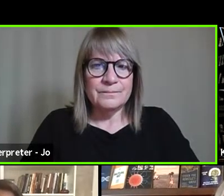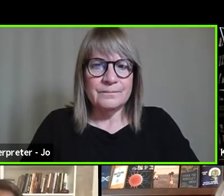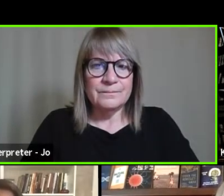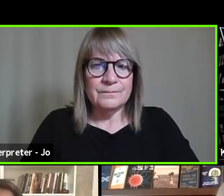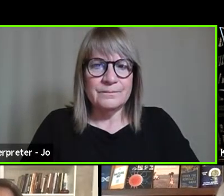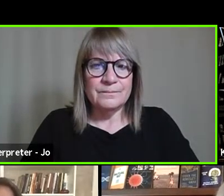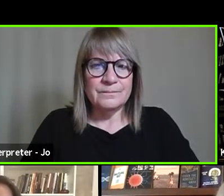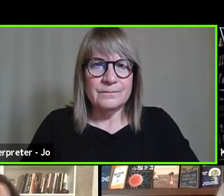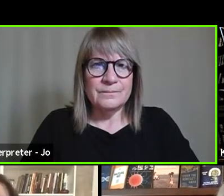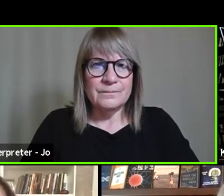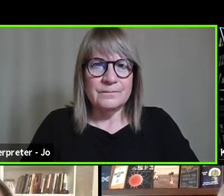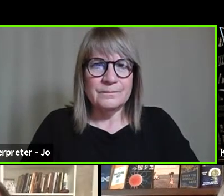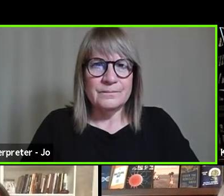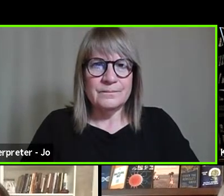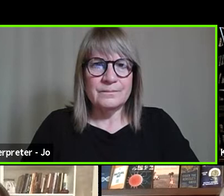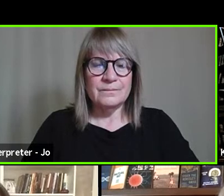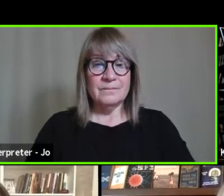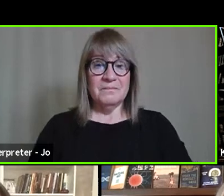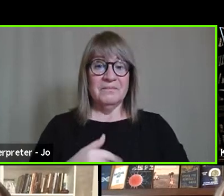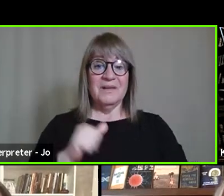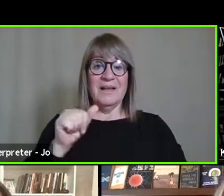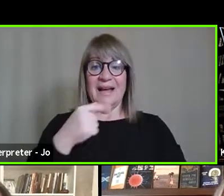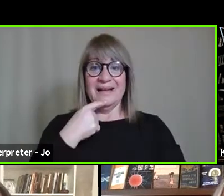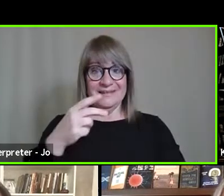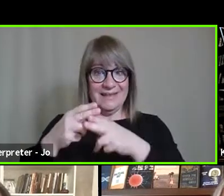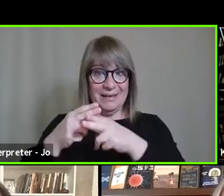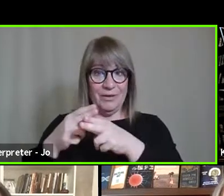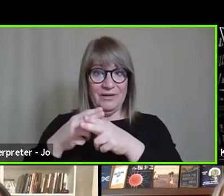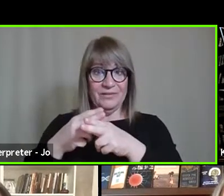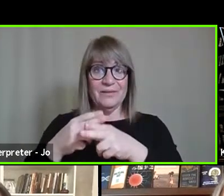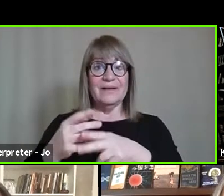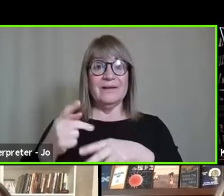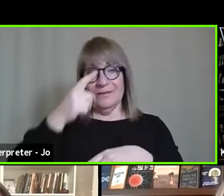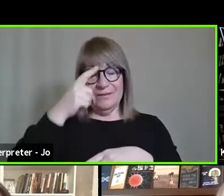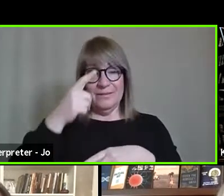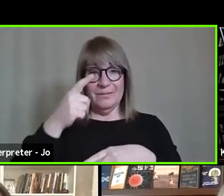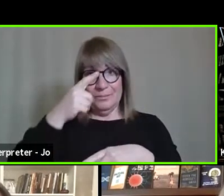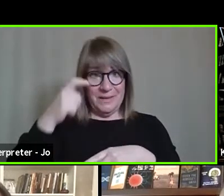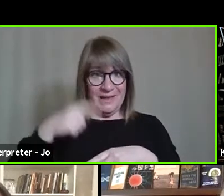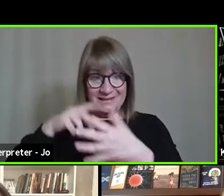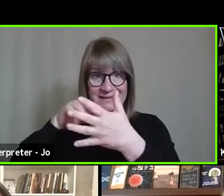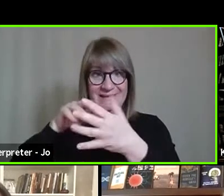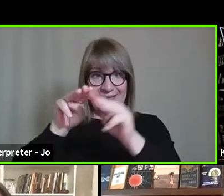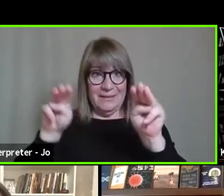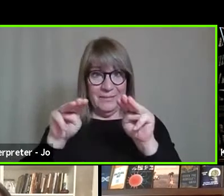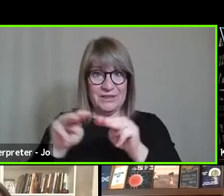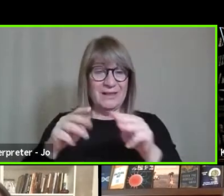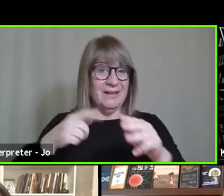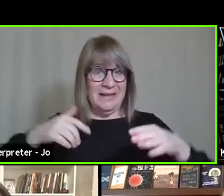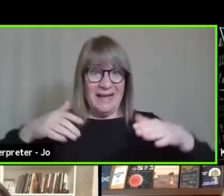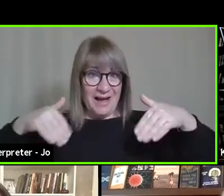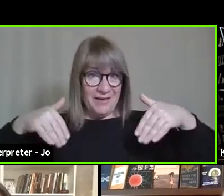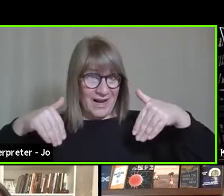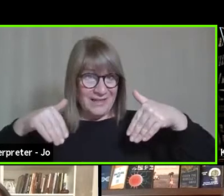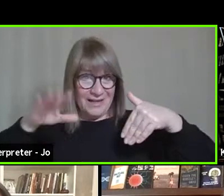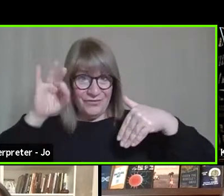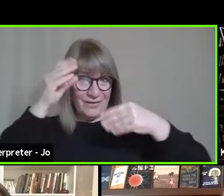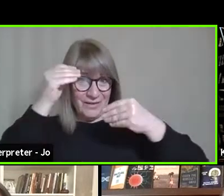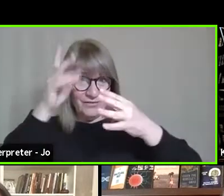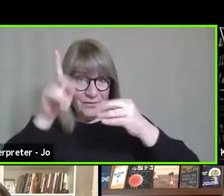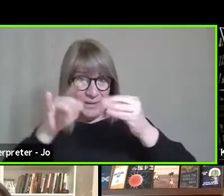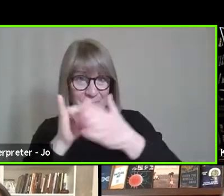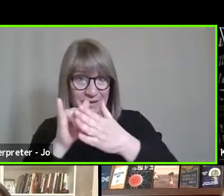um i can just say very very briefly from michigan it i haven't yet and that's mostly because i haven't